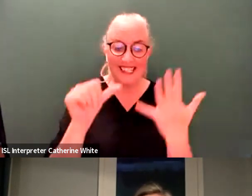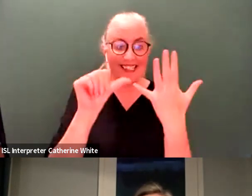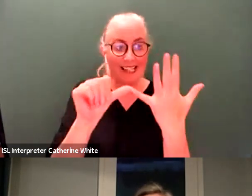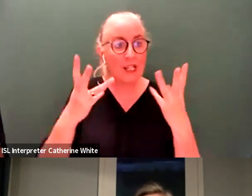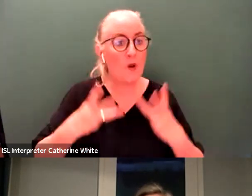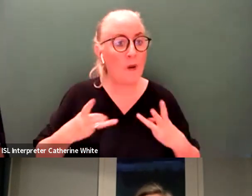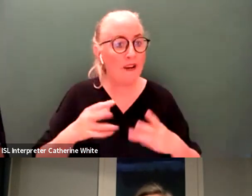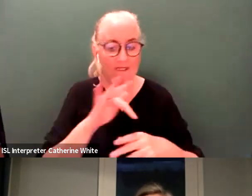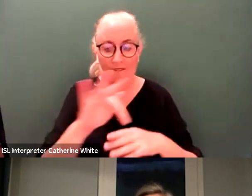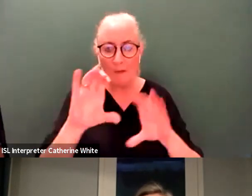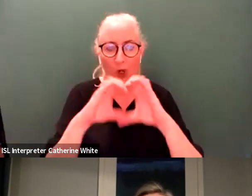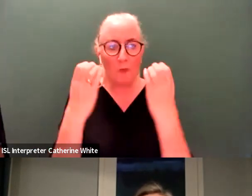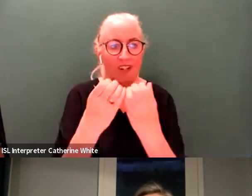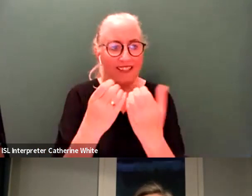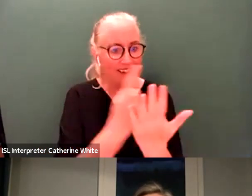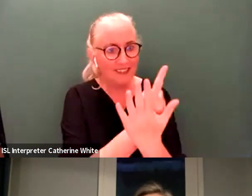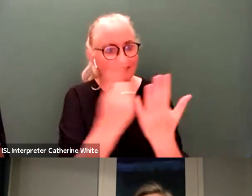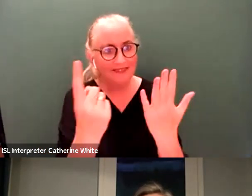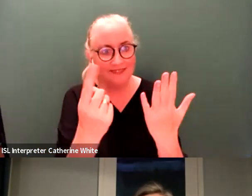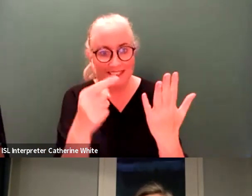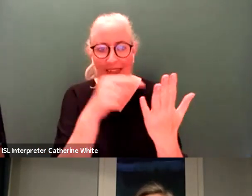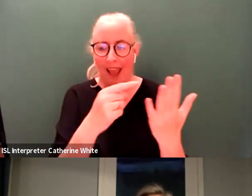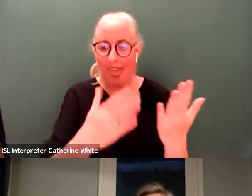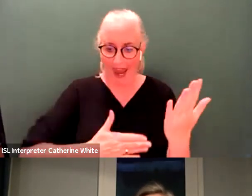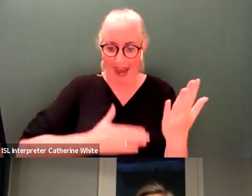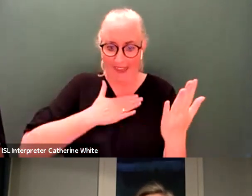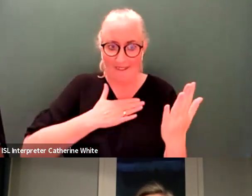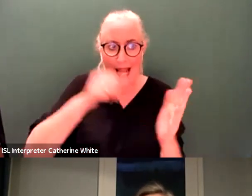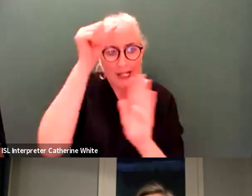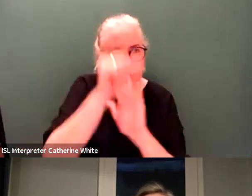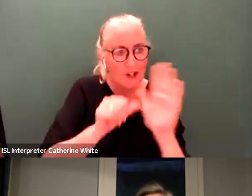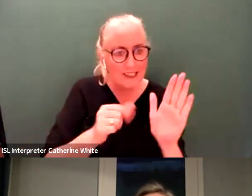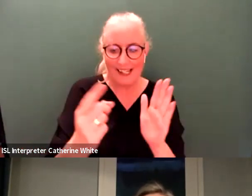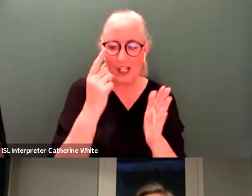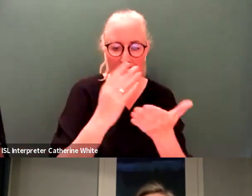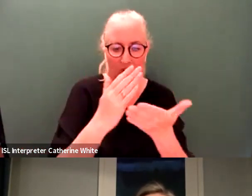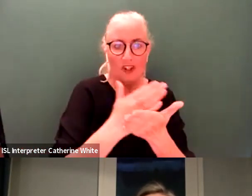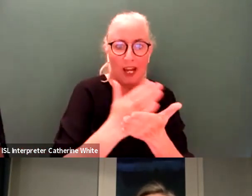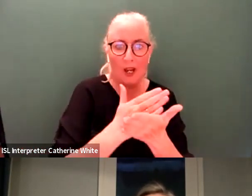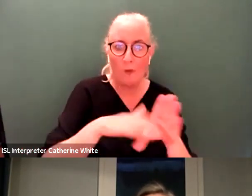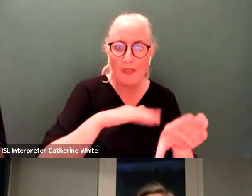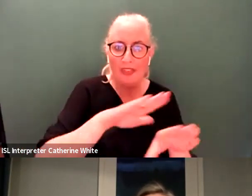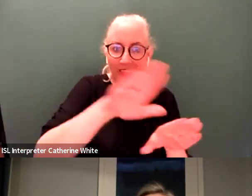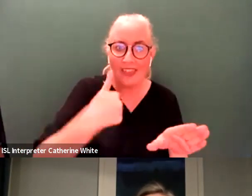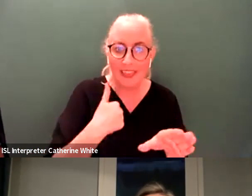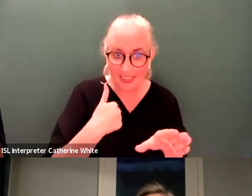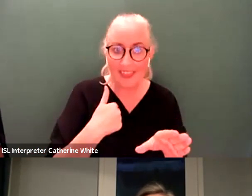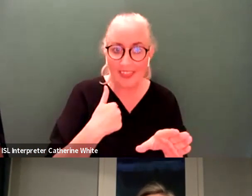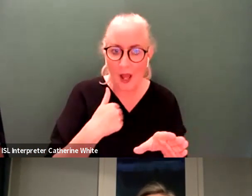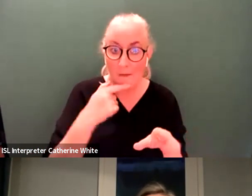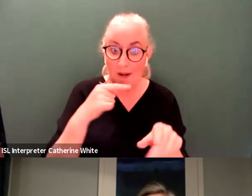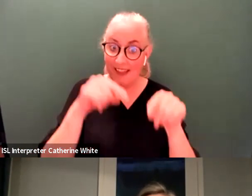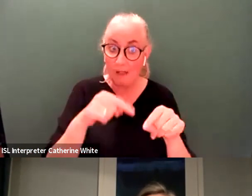the community and for their lived experience and for sharing that with us. It's been a really